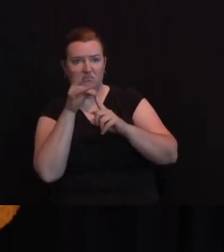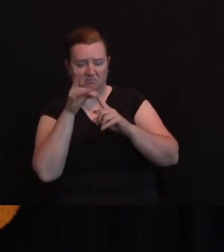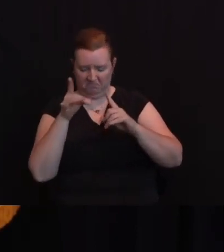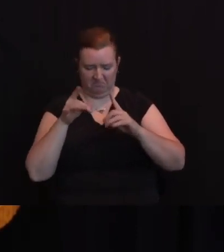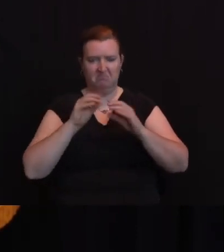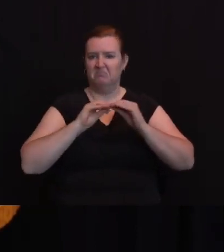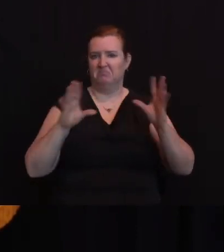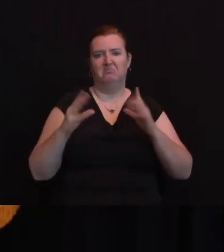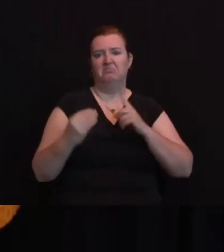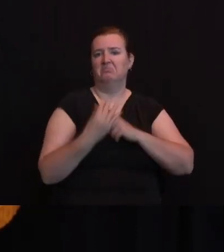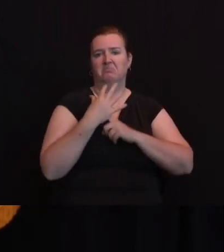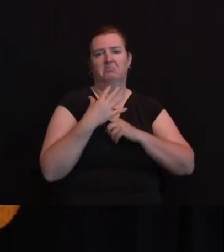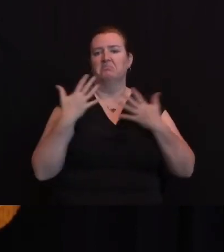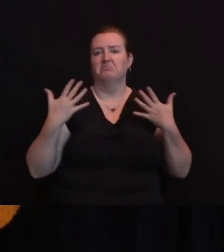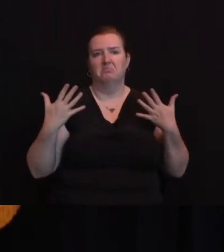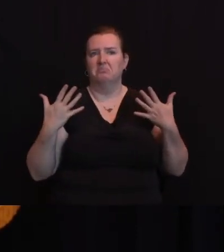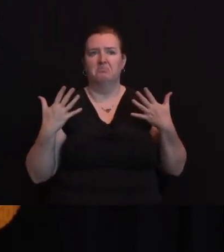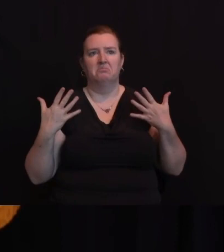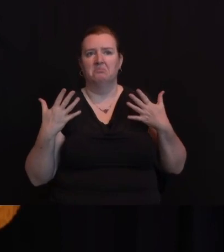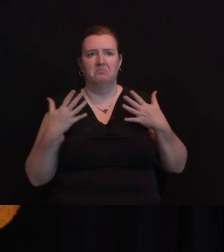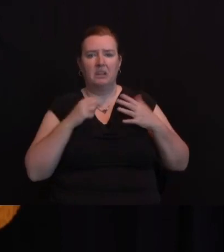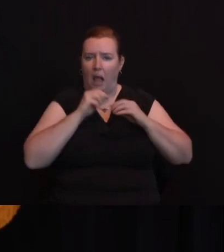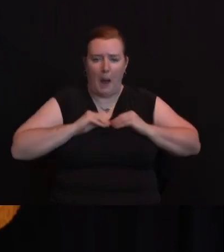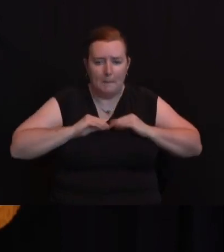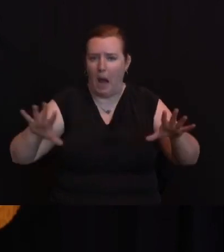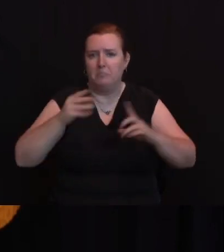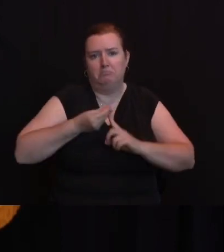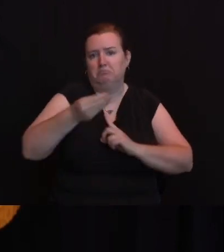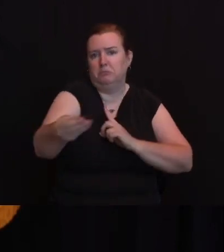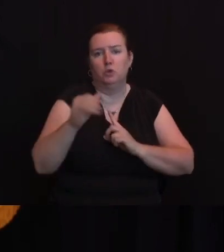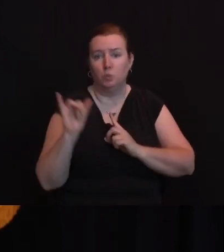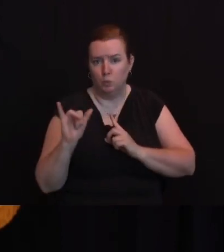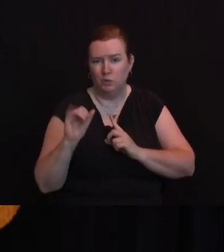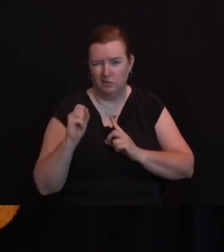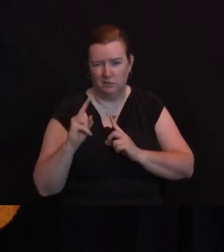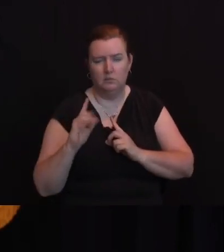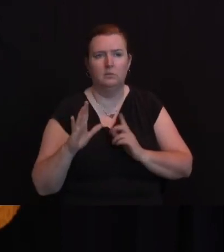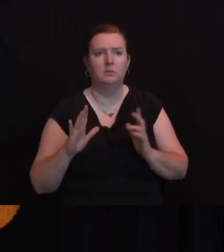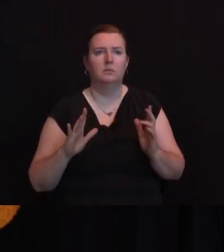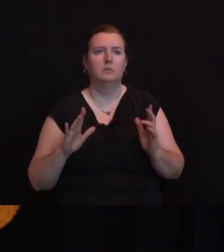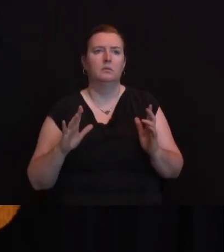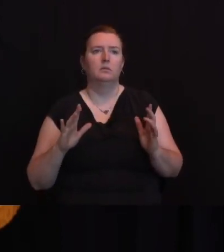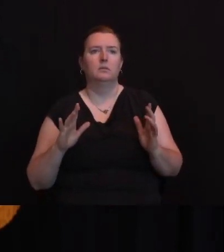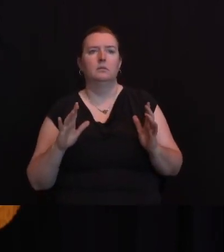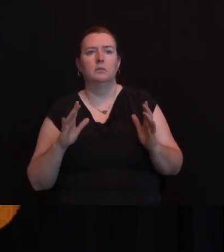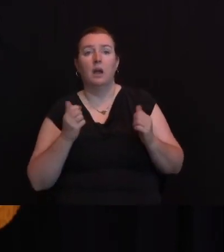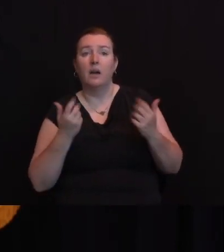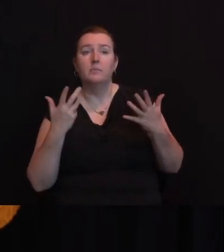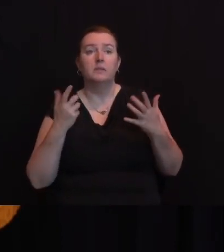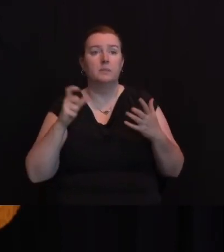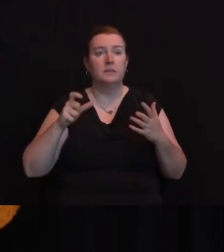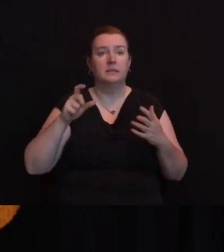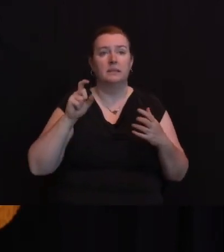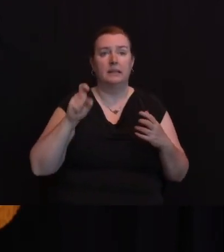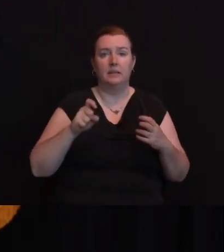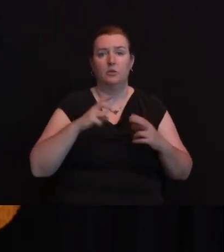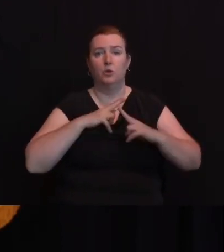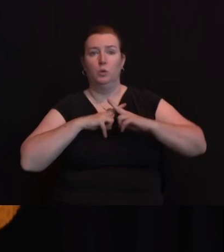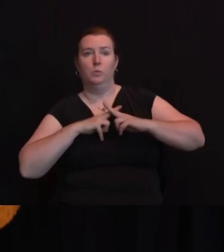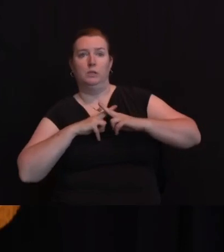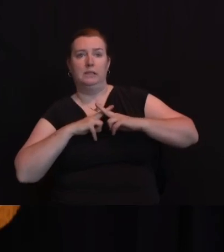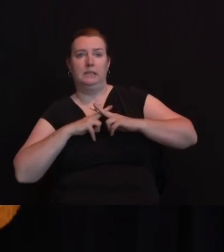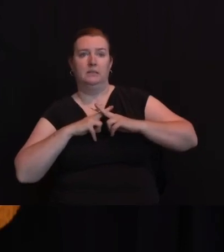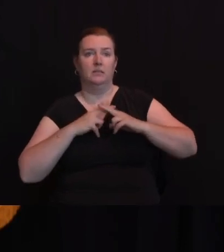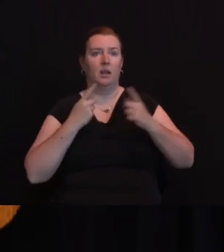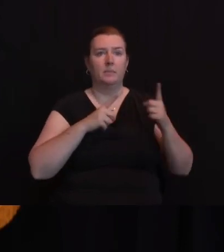doesn't begin to explode out like this has. The exact number of people that need to be immune for that to happen varies depending upon the disease, and the